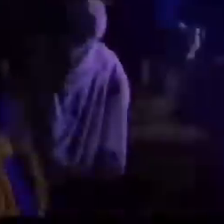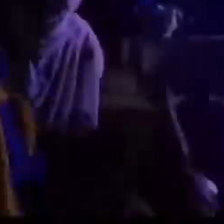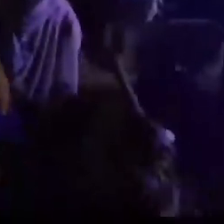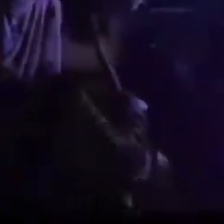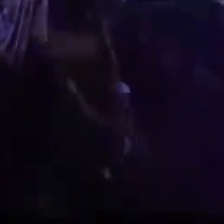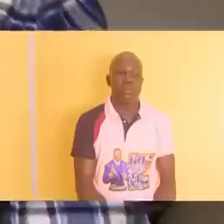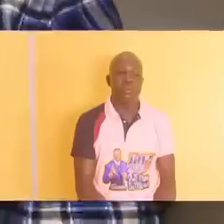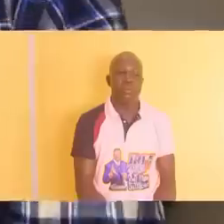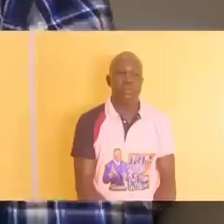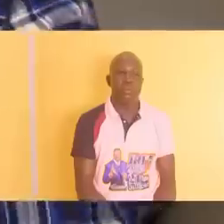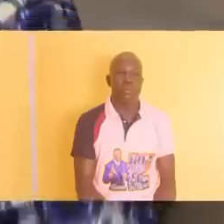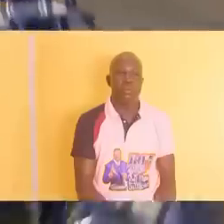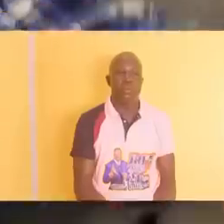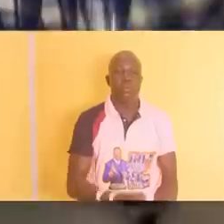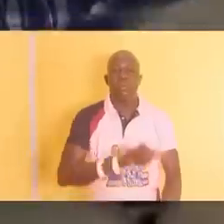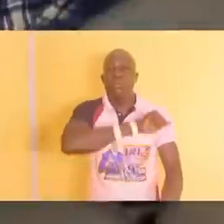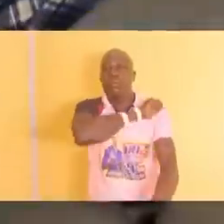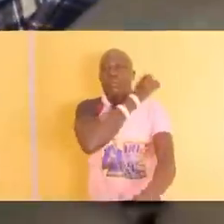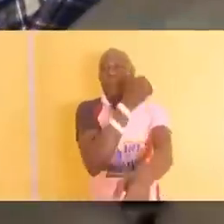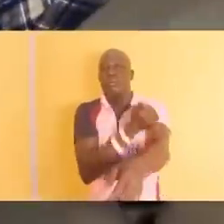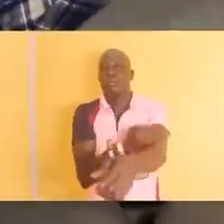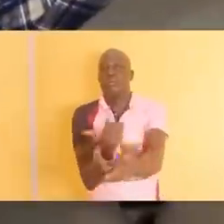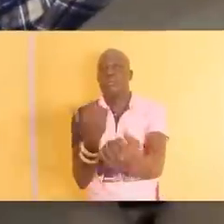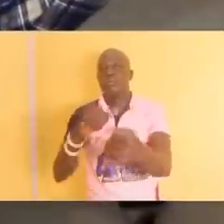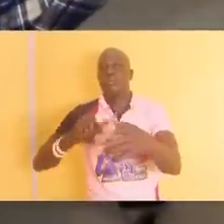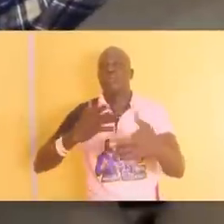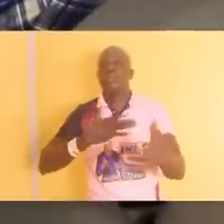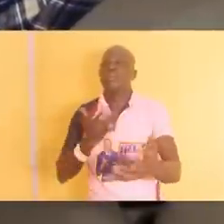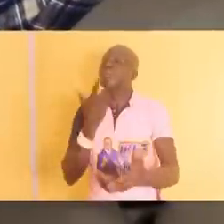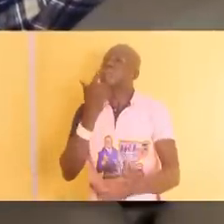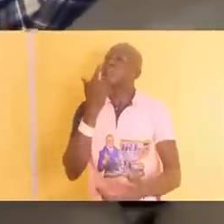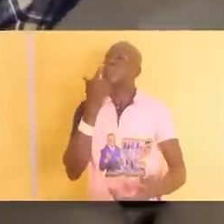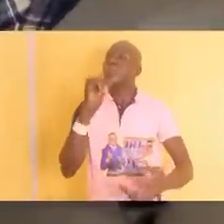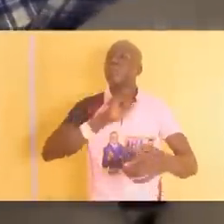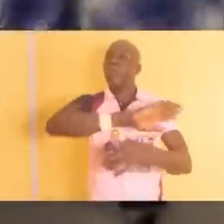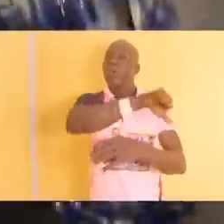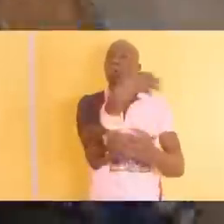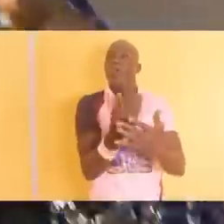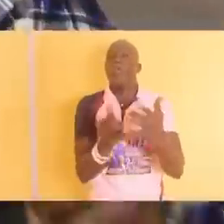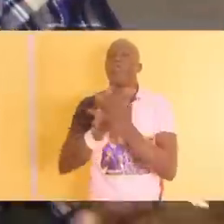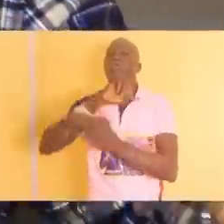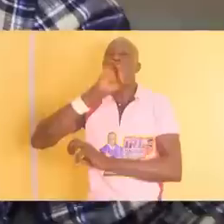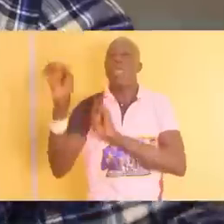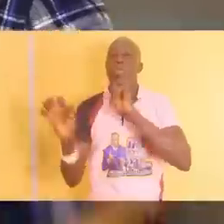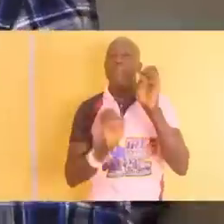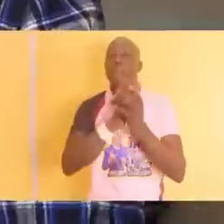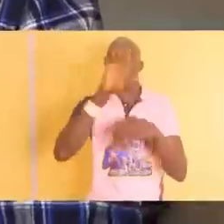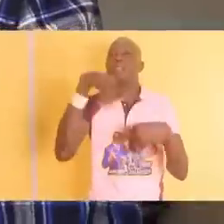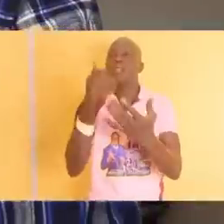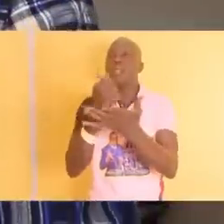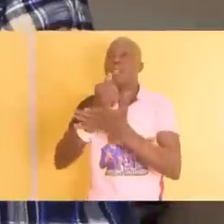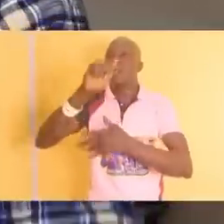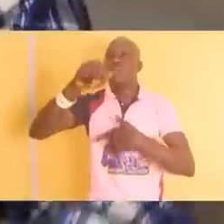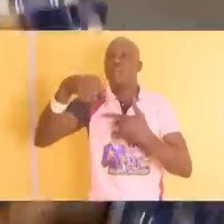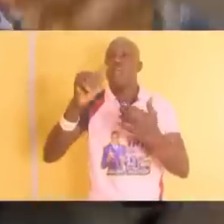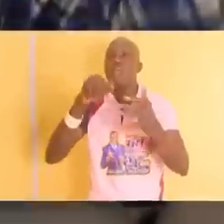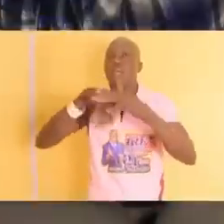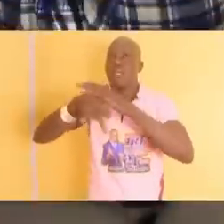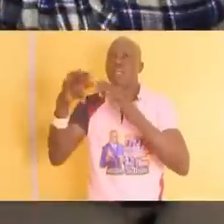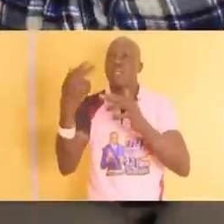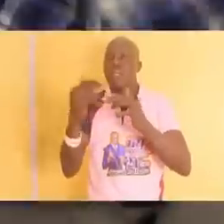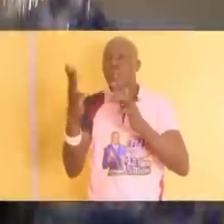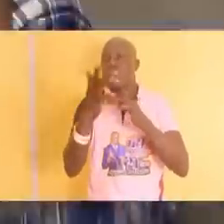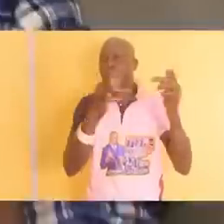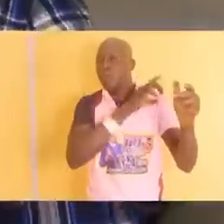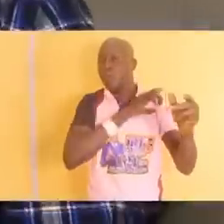kan Kai, I said daddy, let her know. Authority comes out from my mouth. Go for a same you can say me, she say me. You call